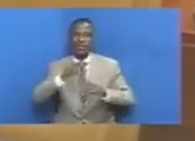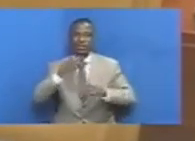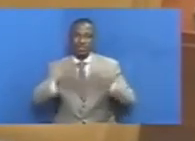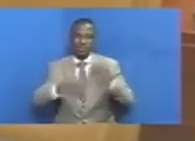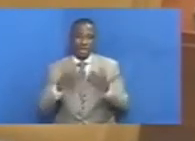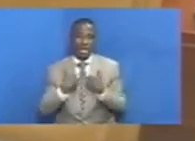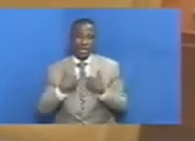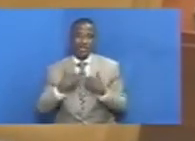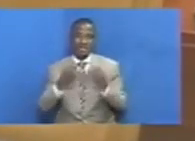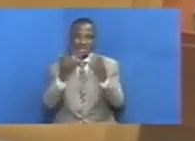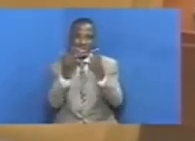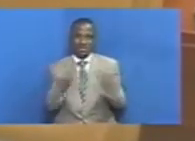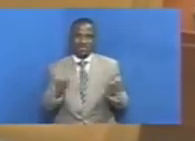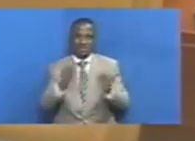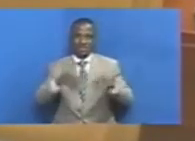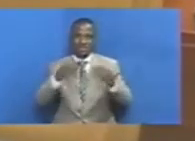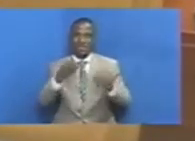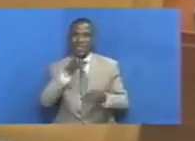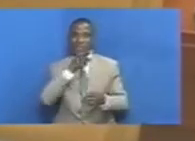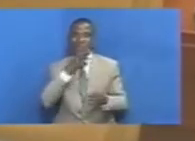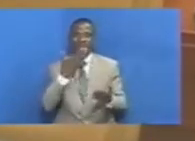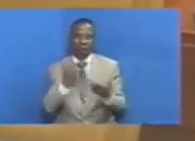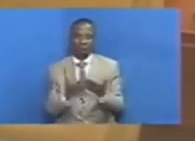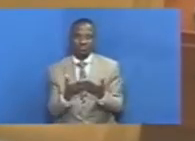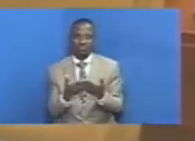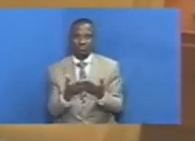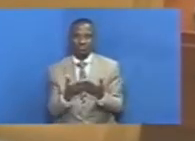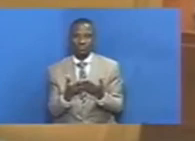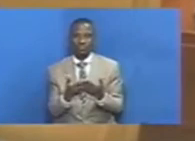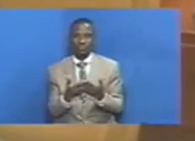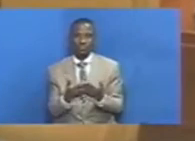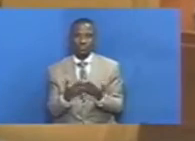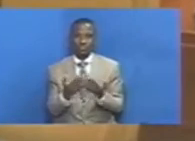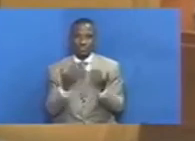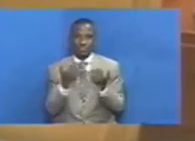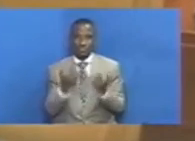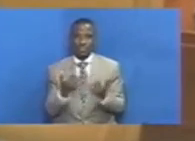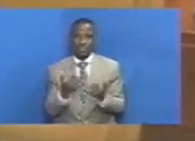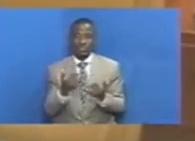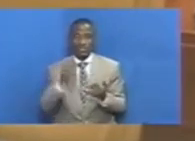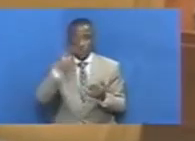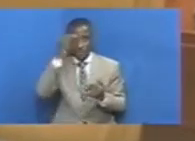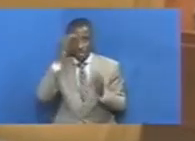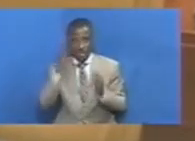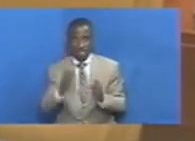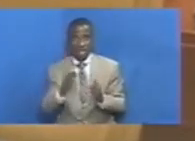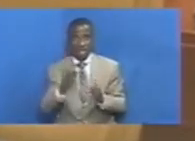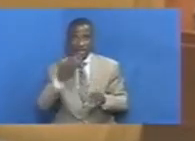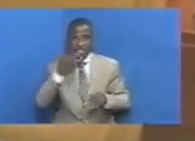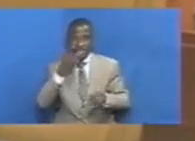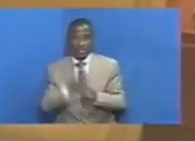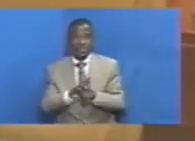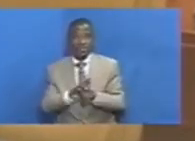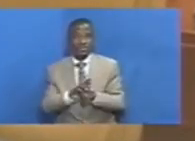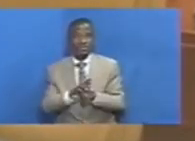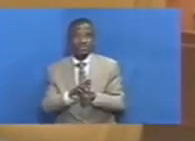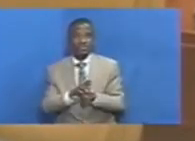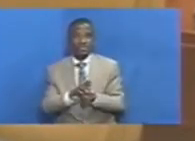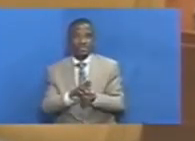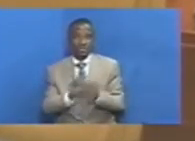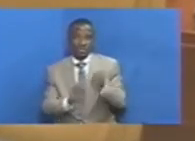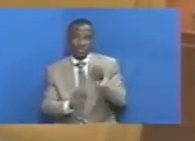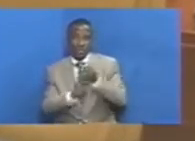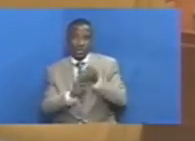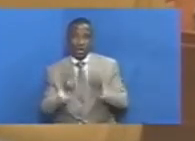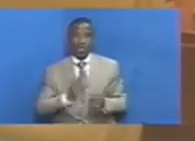the provision of the right intervention. Mr. Speaker, the Ministry has promised to punish the committee